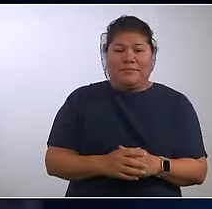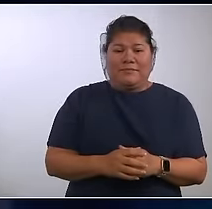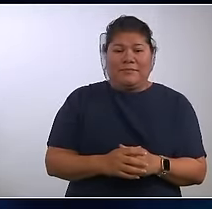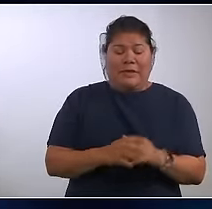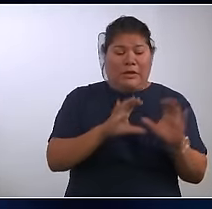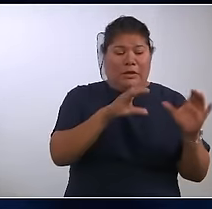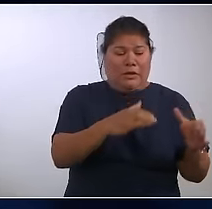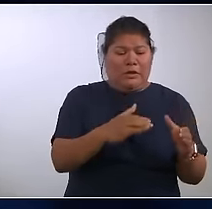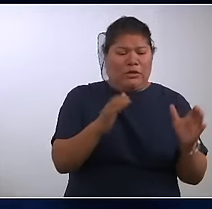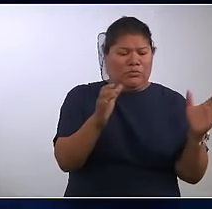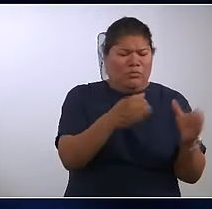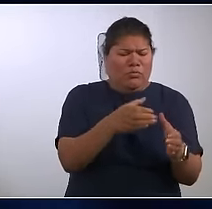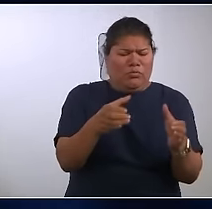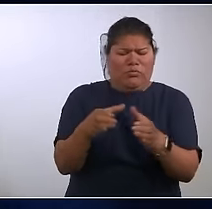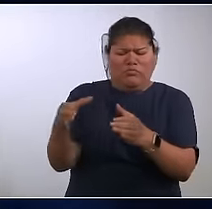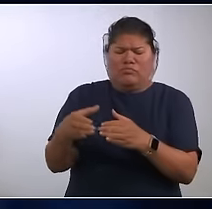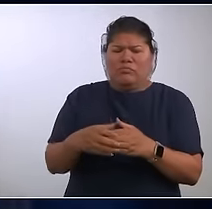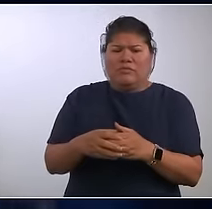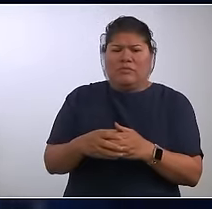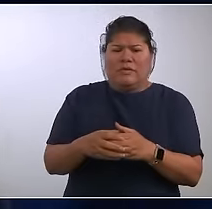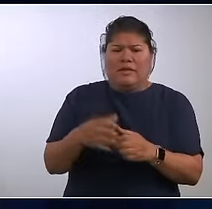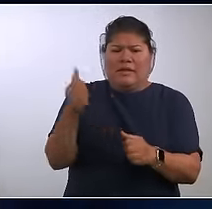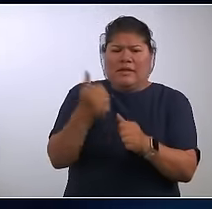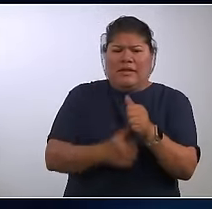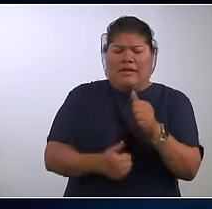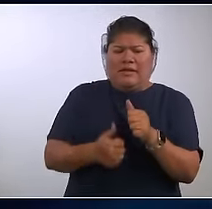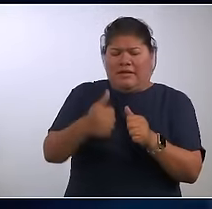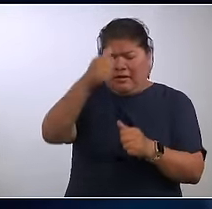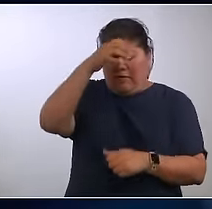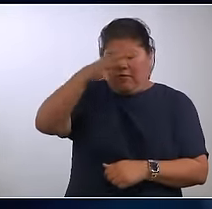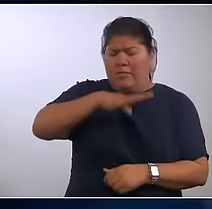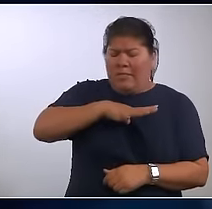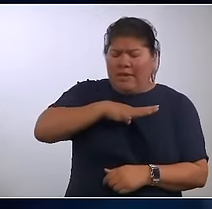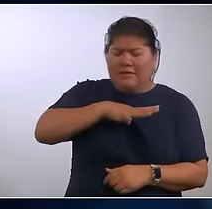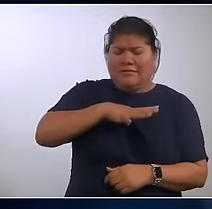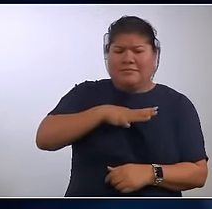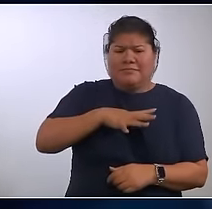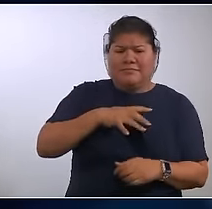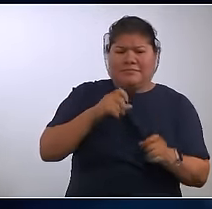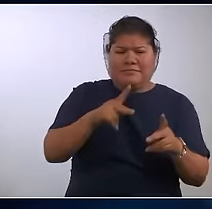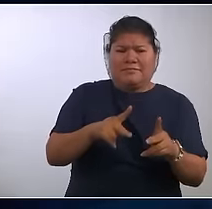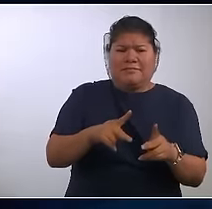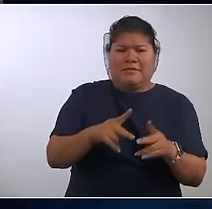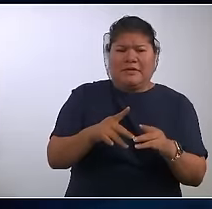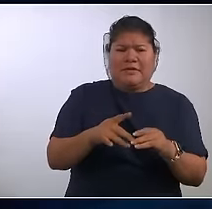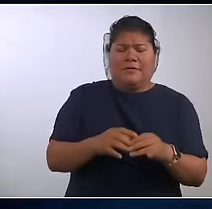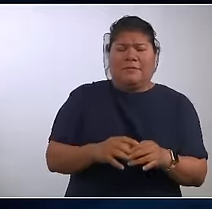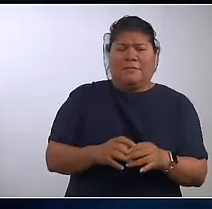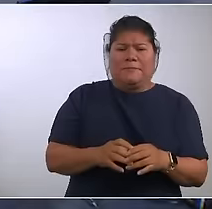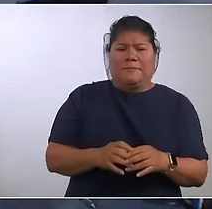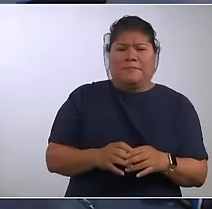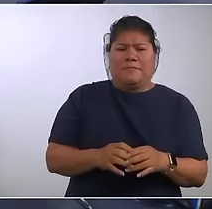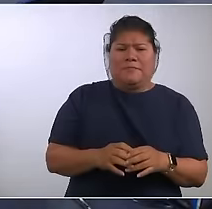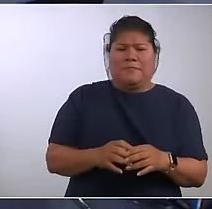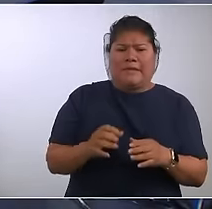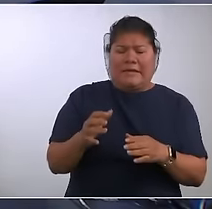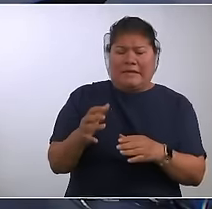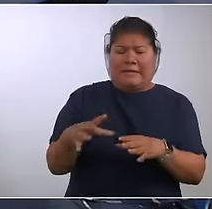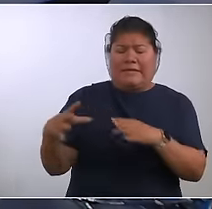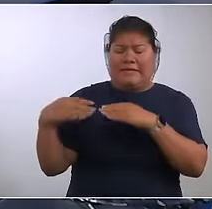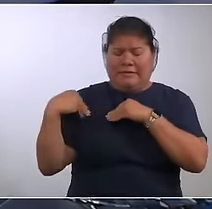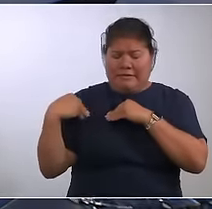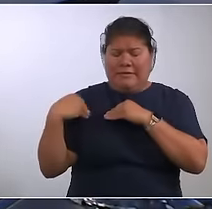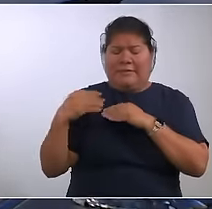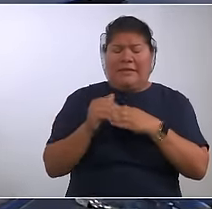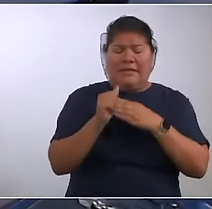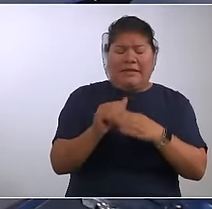God, en grupos pequeños, in small groups. Cada varón apostólico, every apostolic man, ejerciendo liderazgo, taking leadership